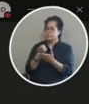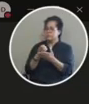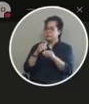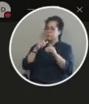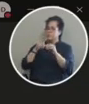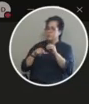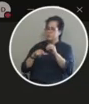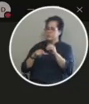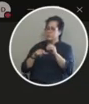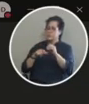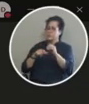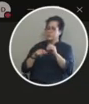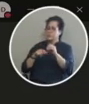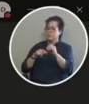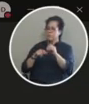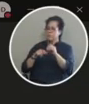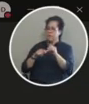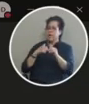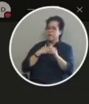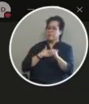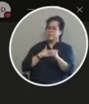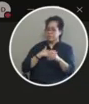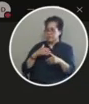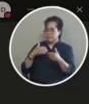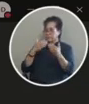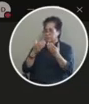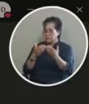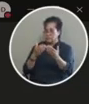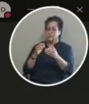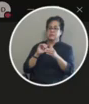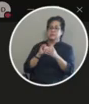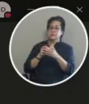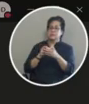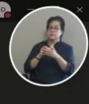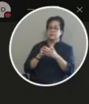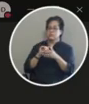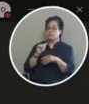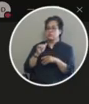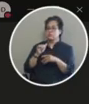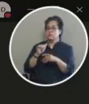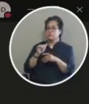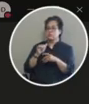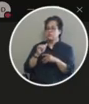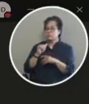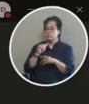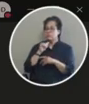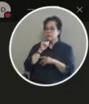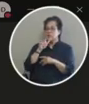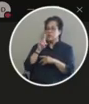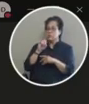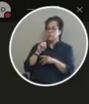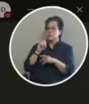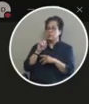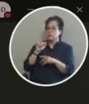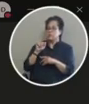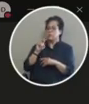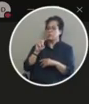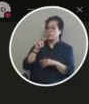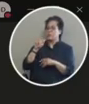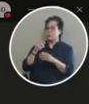El Paso, my suggestion is that you rid yourself of the arena